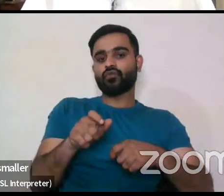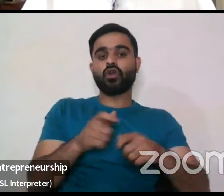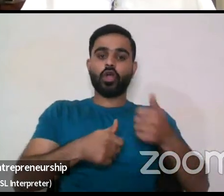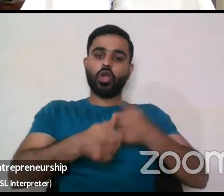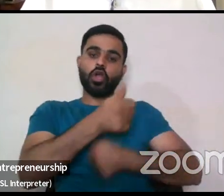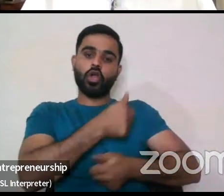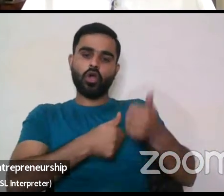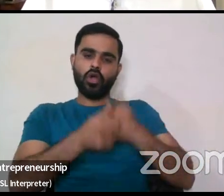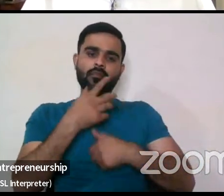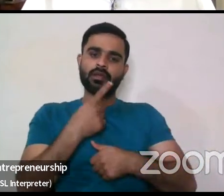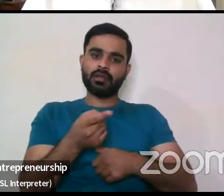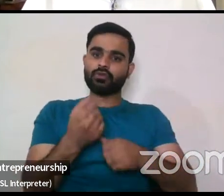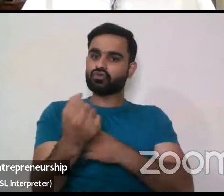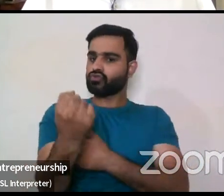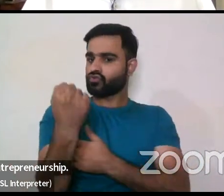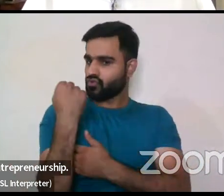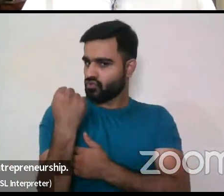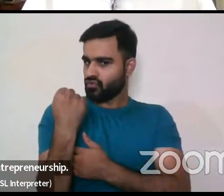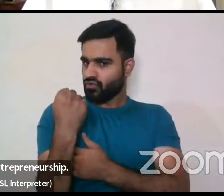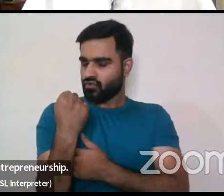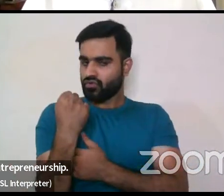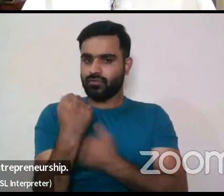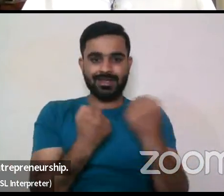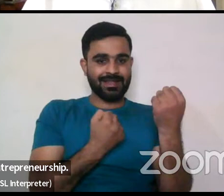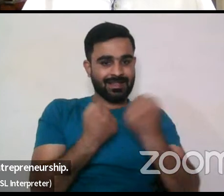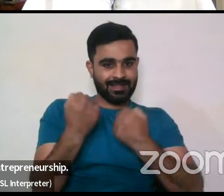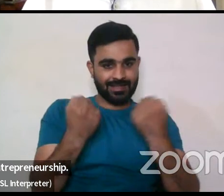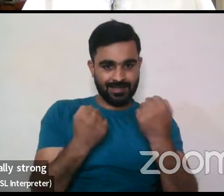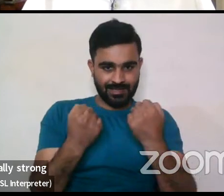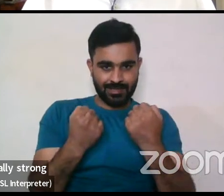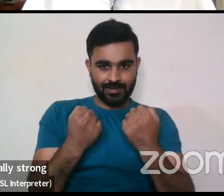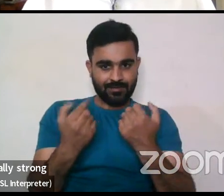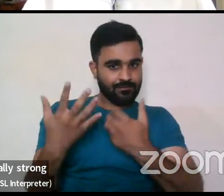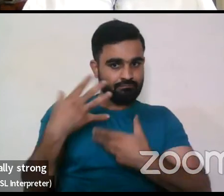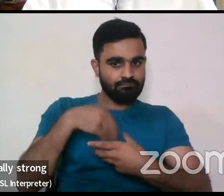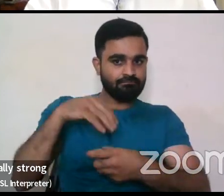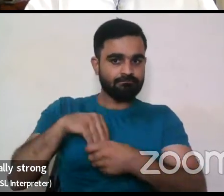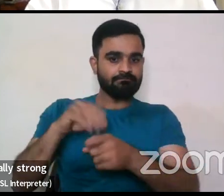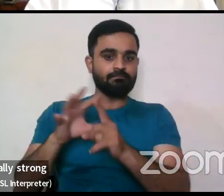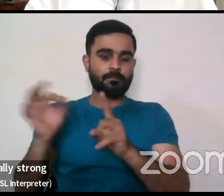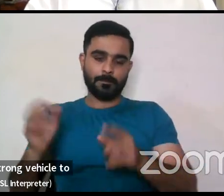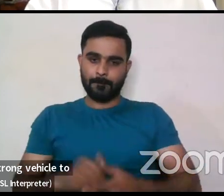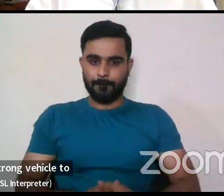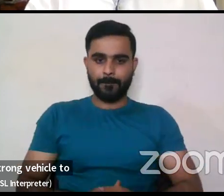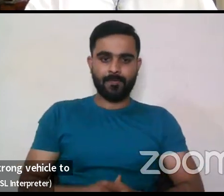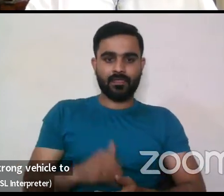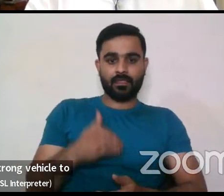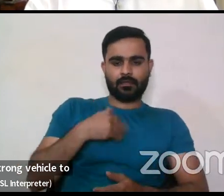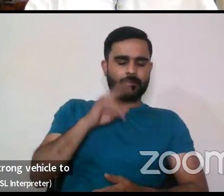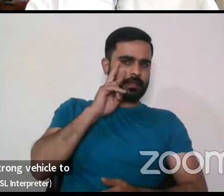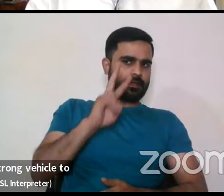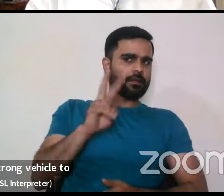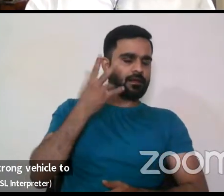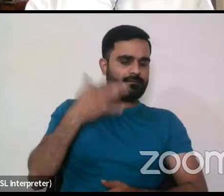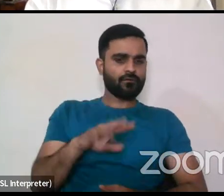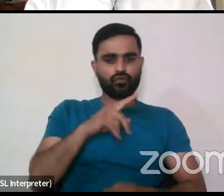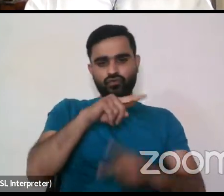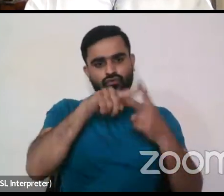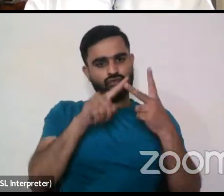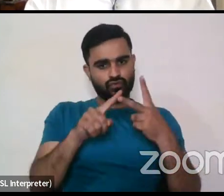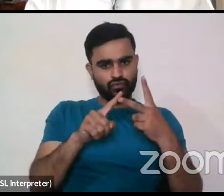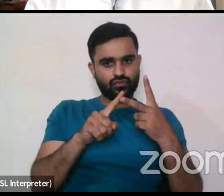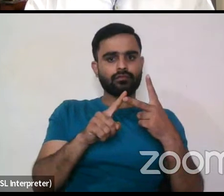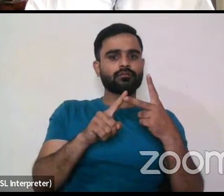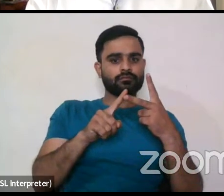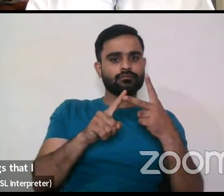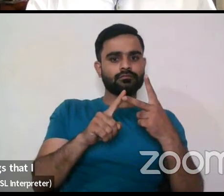seemed like a really strong vehicle to bring that about. But I also noticed that two things that I noticed when